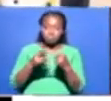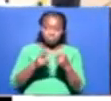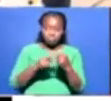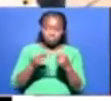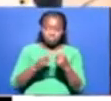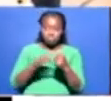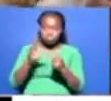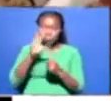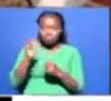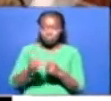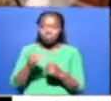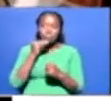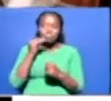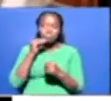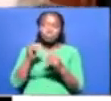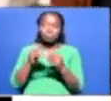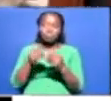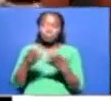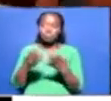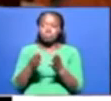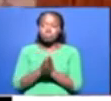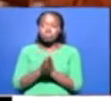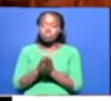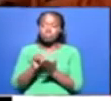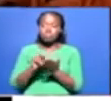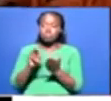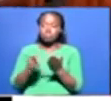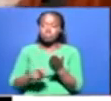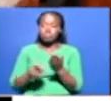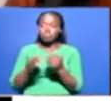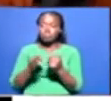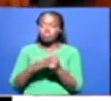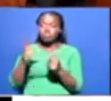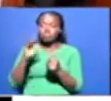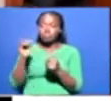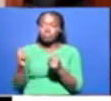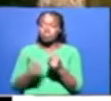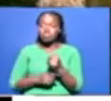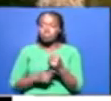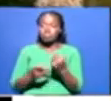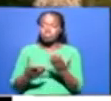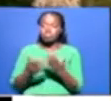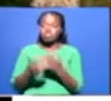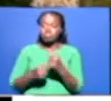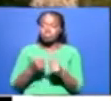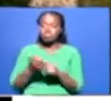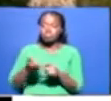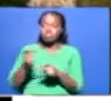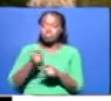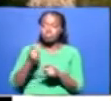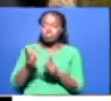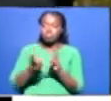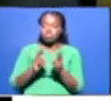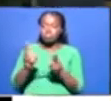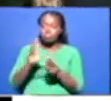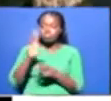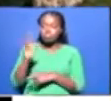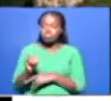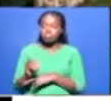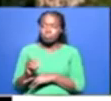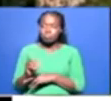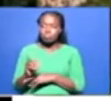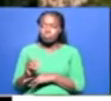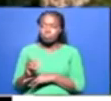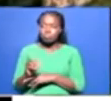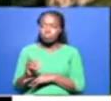The domestic producer price index climbed 8% month on month, with an annual rise of 122%.